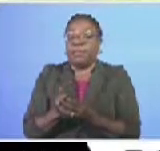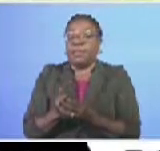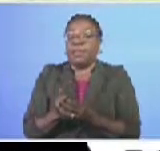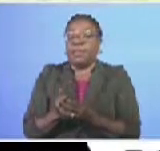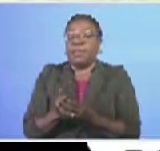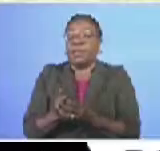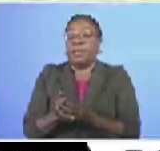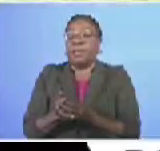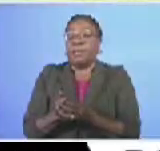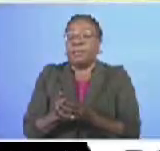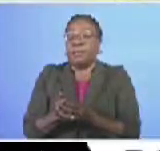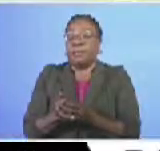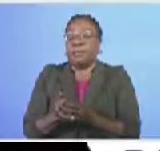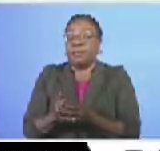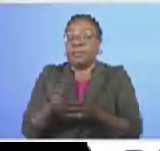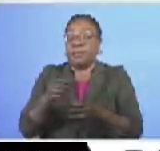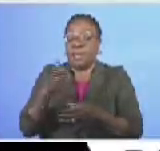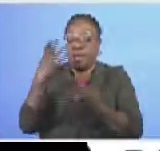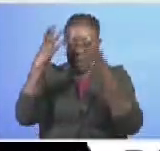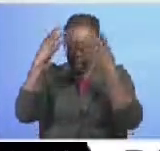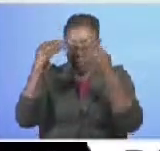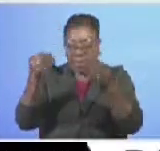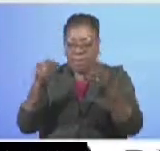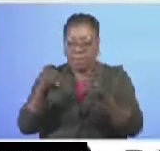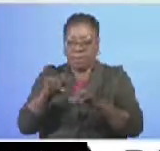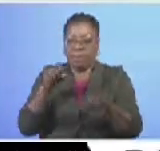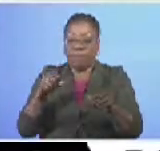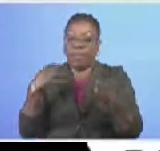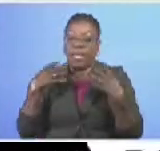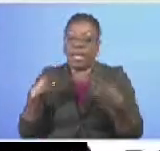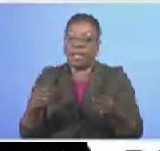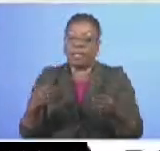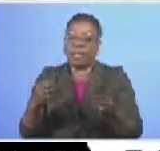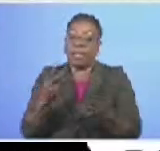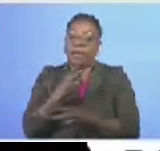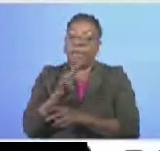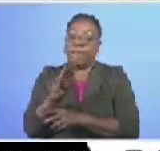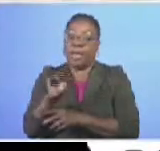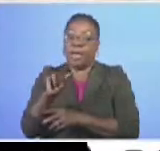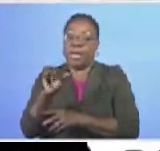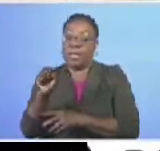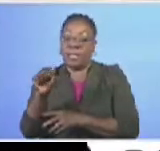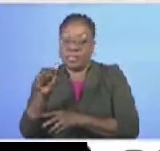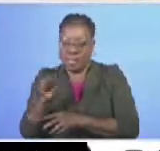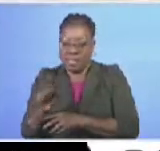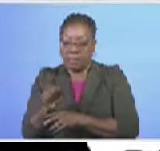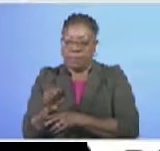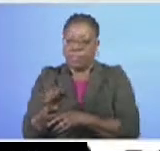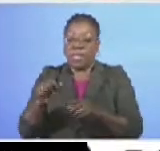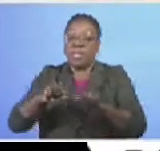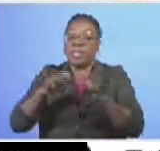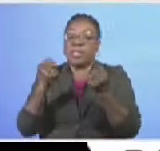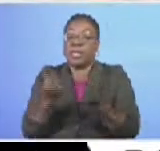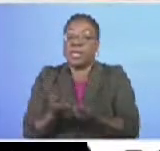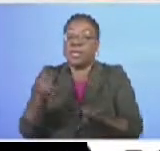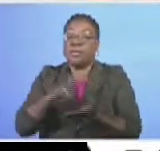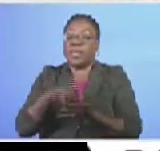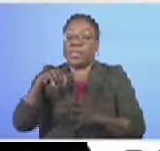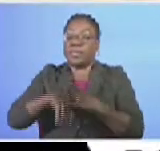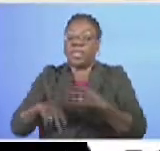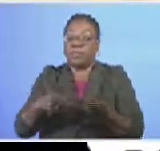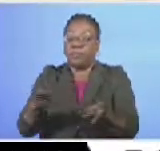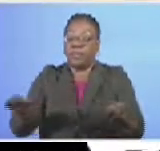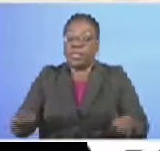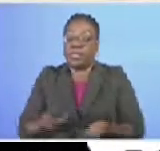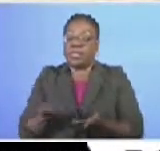gleaned from the health visa will enable officials to track and, if necessary, contact visitors. The team that is in place is really the team that's going